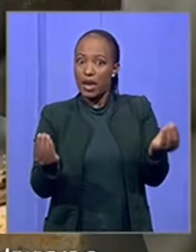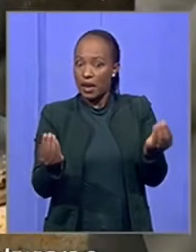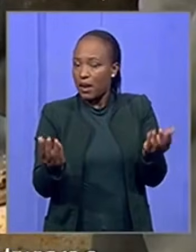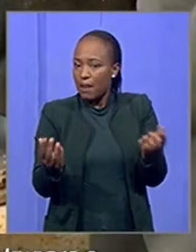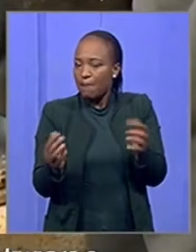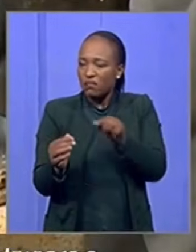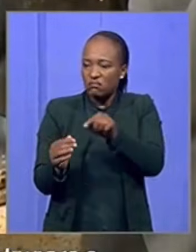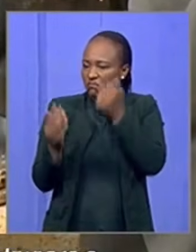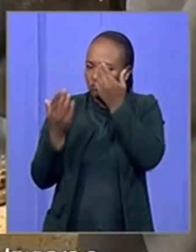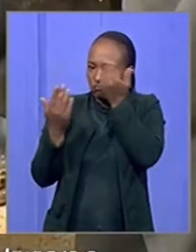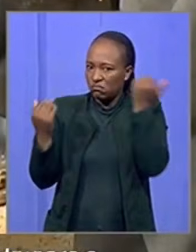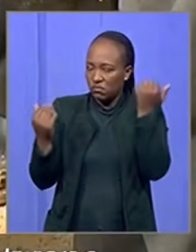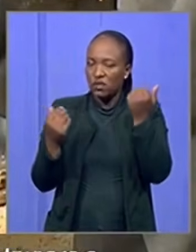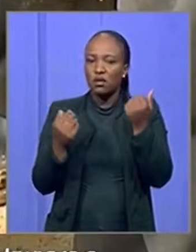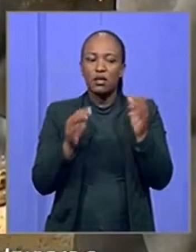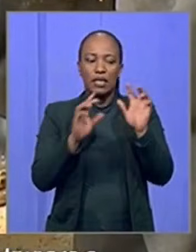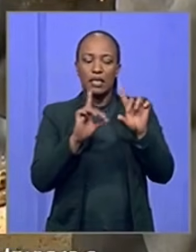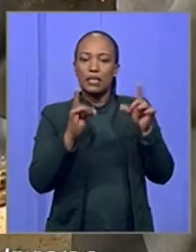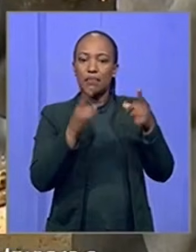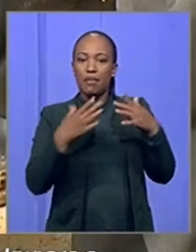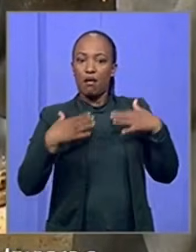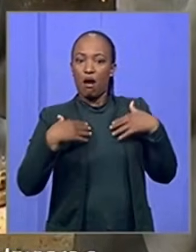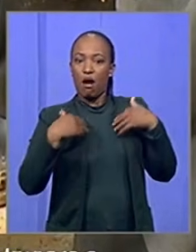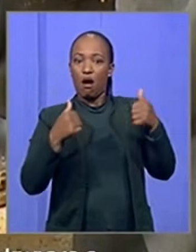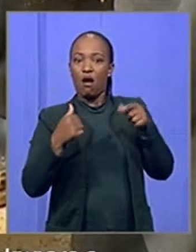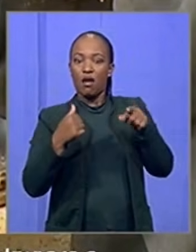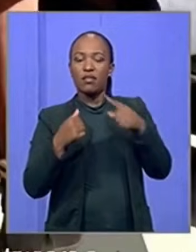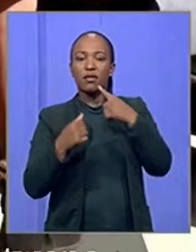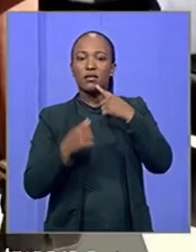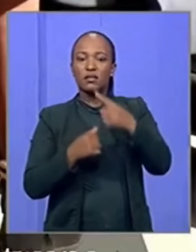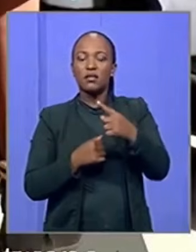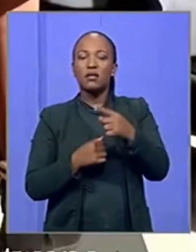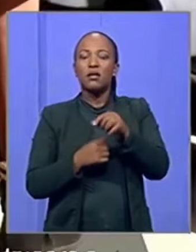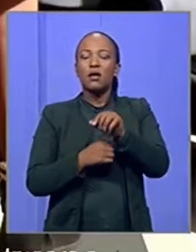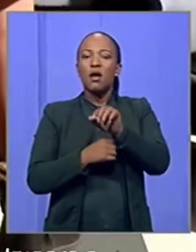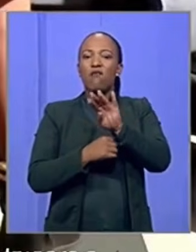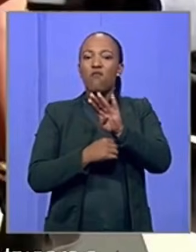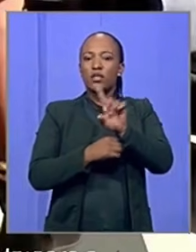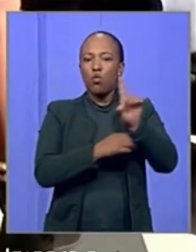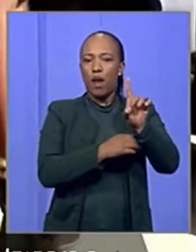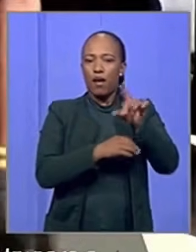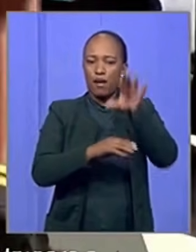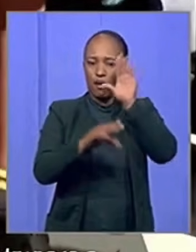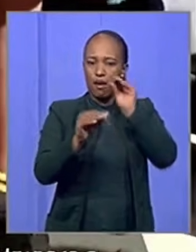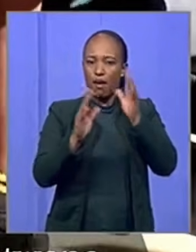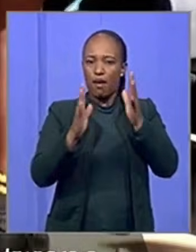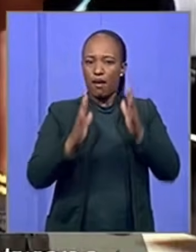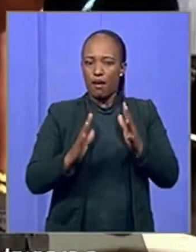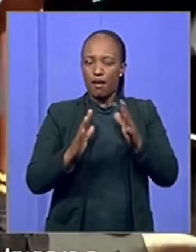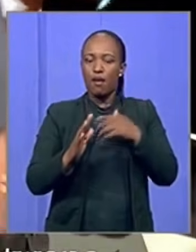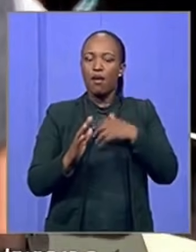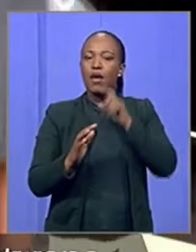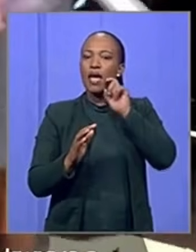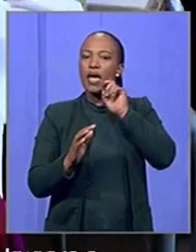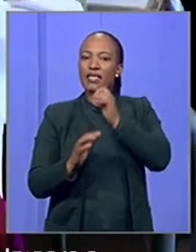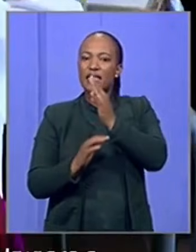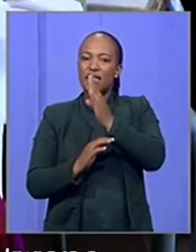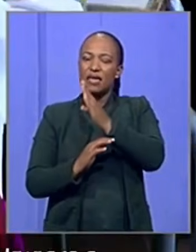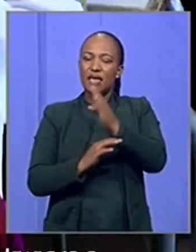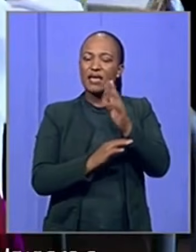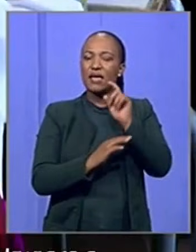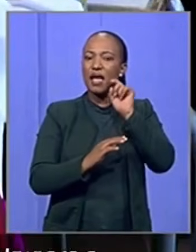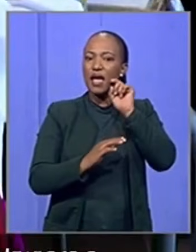leng Lefapha la Bophelo le etsa diphuputso ka mora hore bana ba 40 ba pakeng tsa dilemo tse 3 ho ya ho tse 5 ba ja